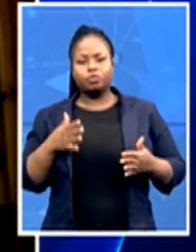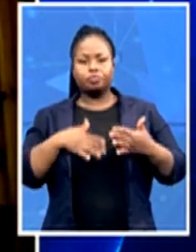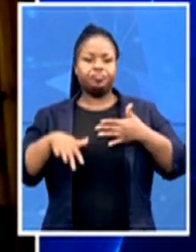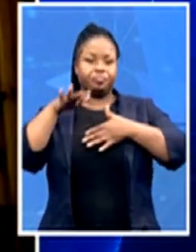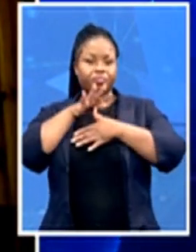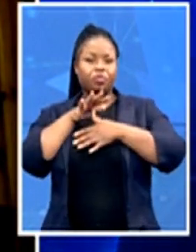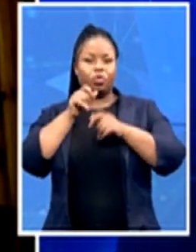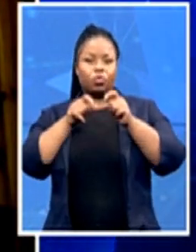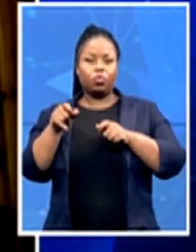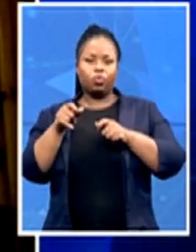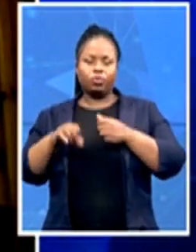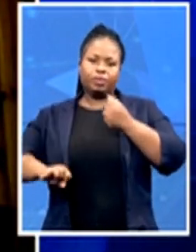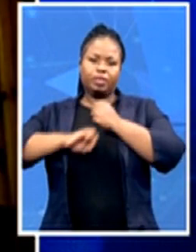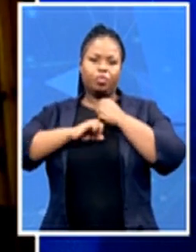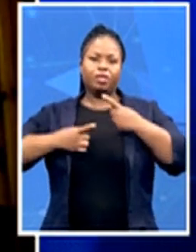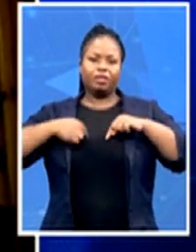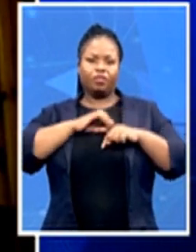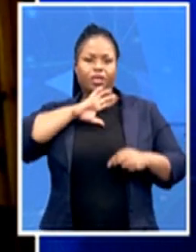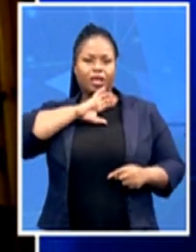clients, who have been